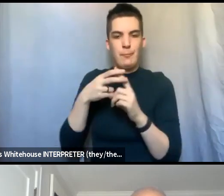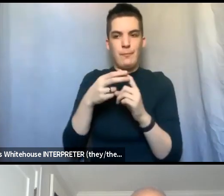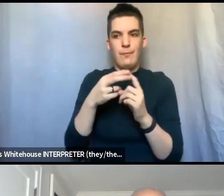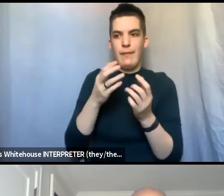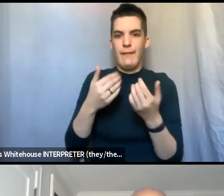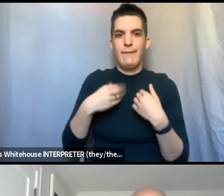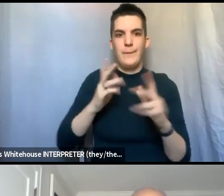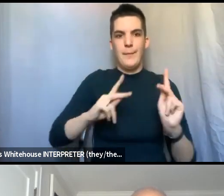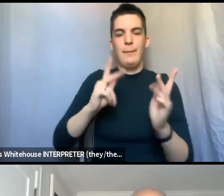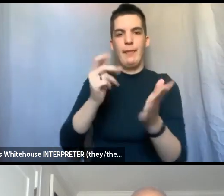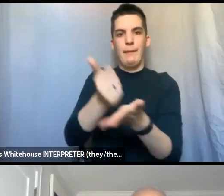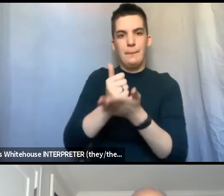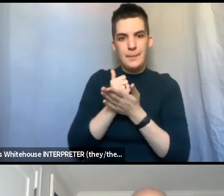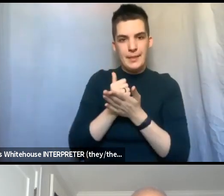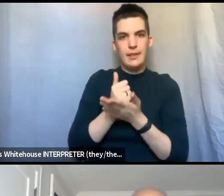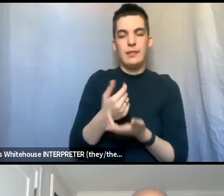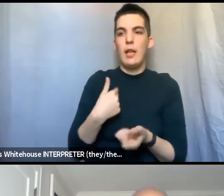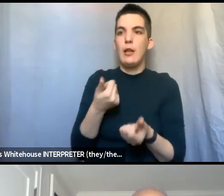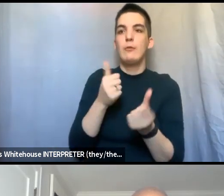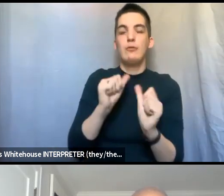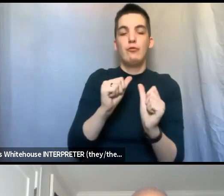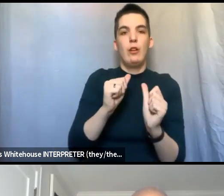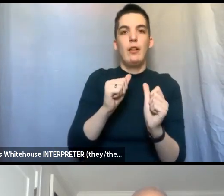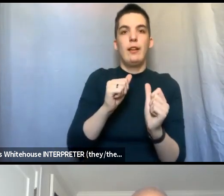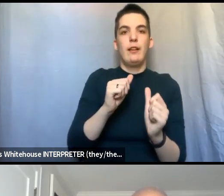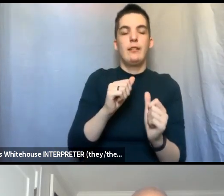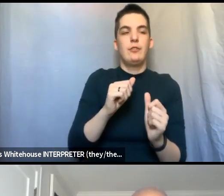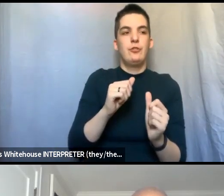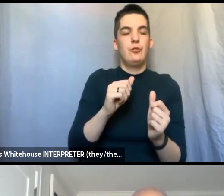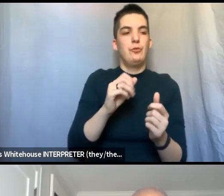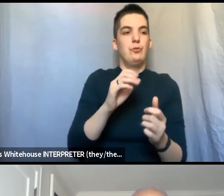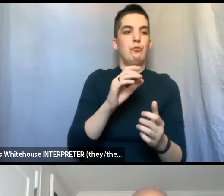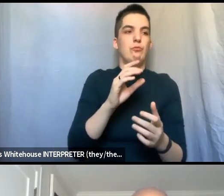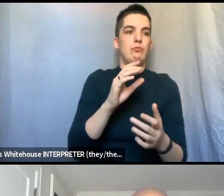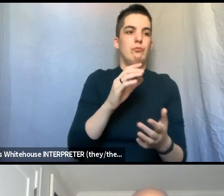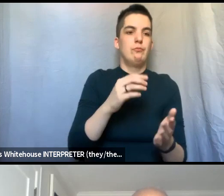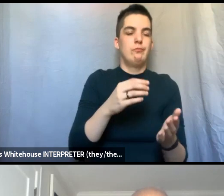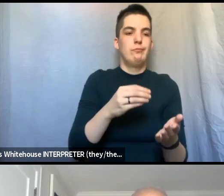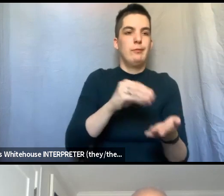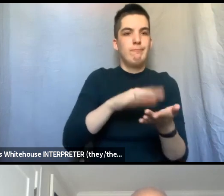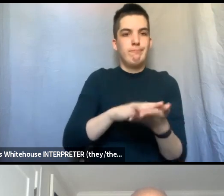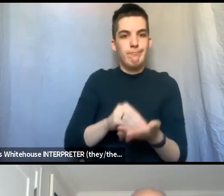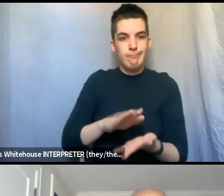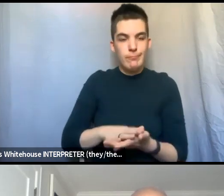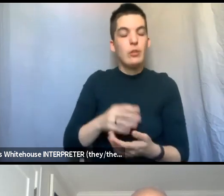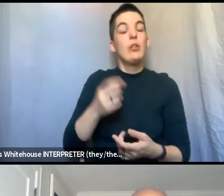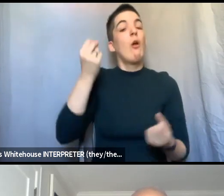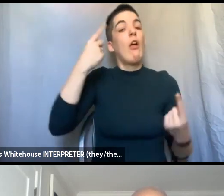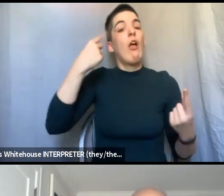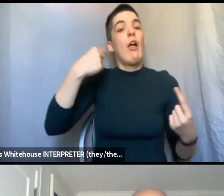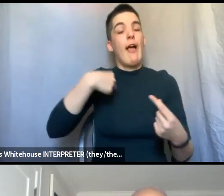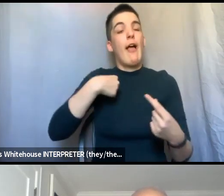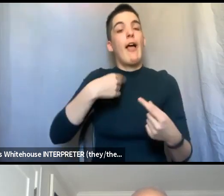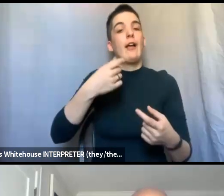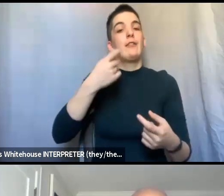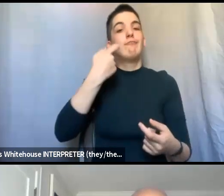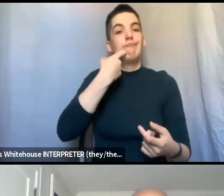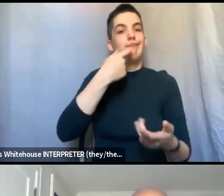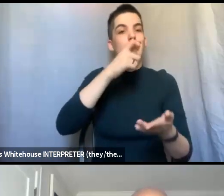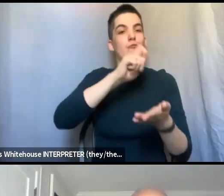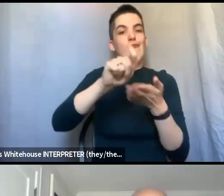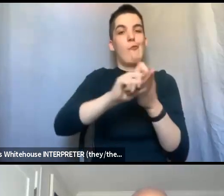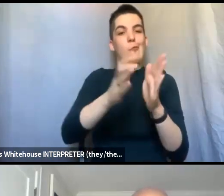to document, I've just written a book about dramaturgy called The Art of Dramaturgy. It's coming out in a year. And I've realized when I go